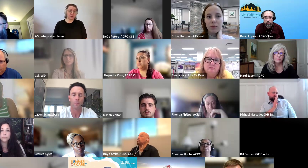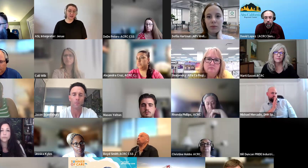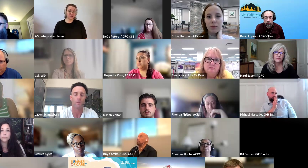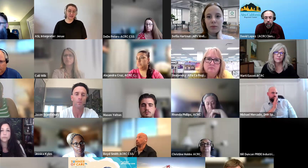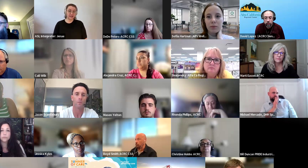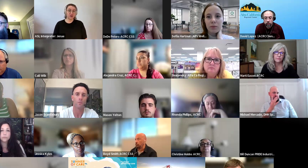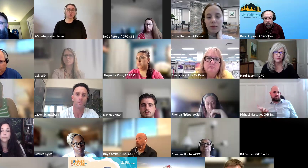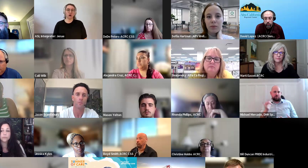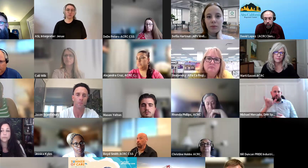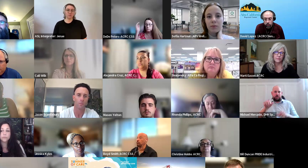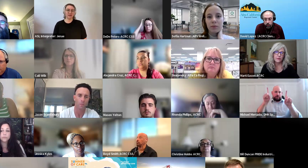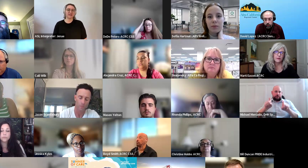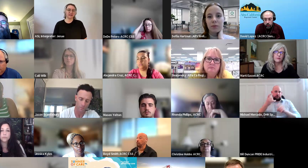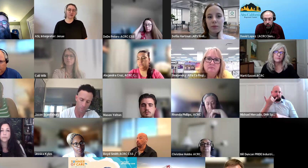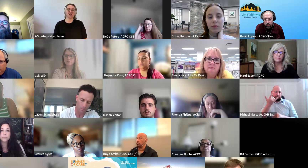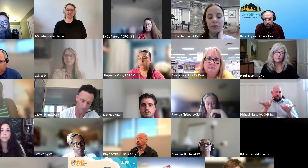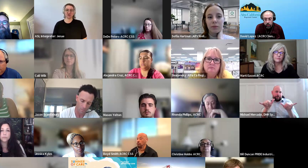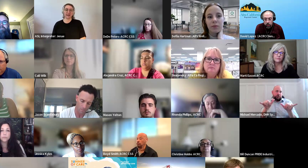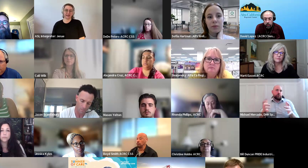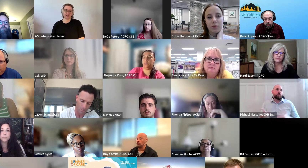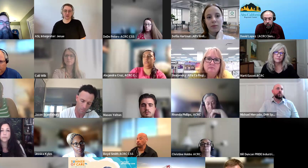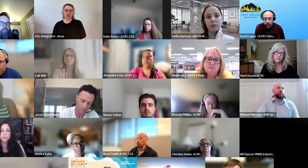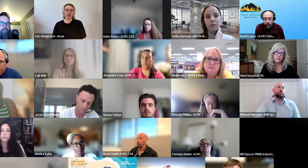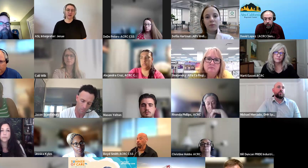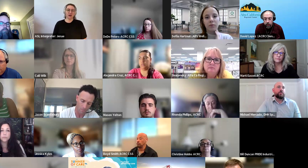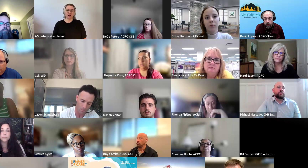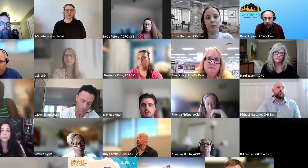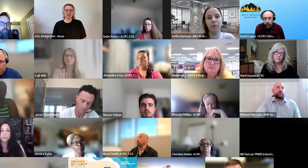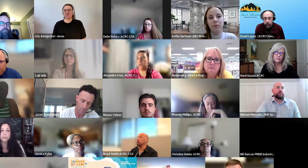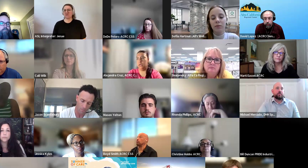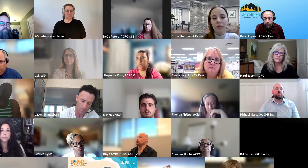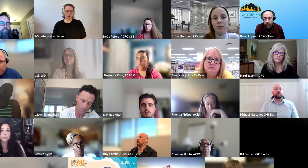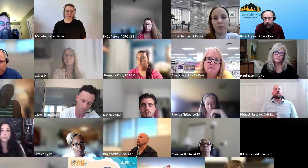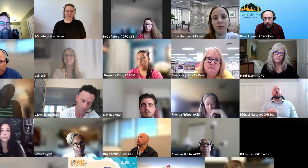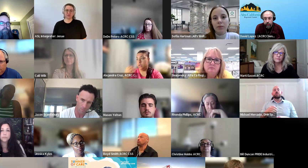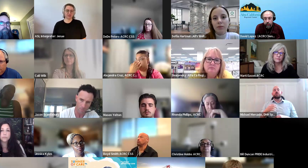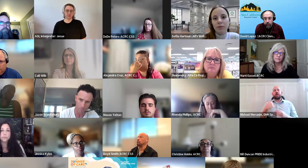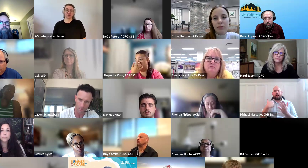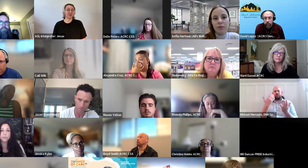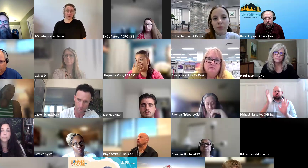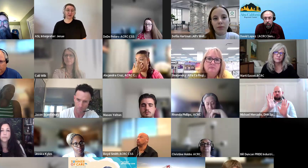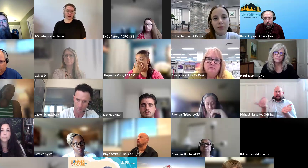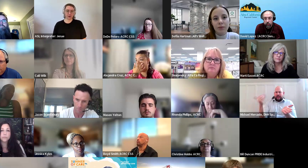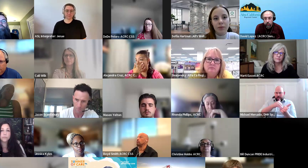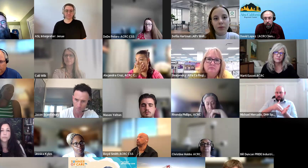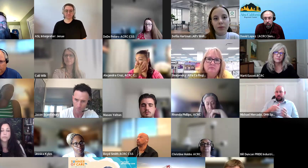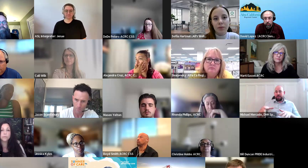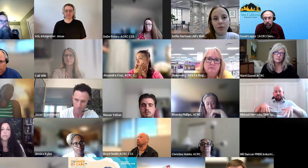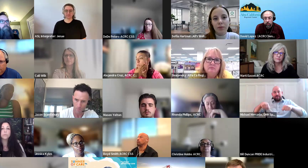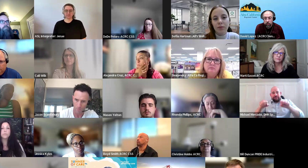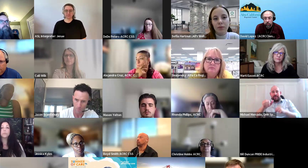it into American Sign Language, or it will be sign language into English. So same concept, whichever way you're